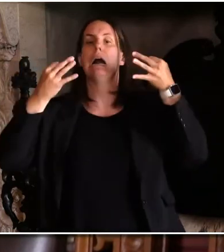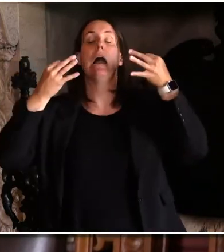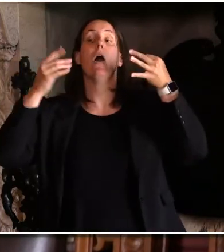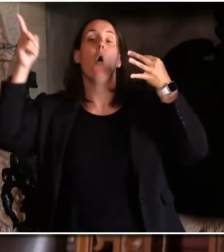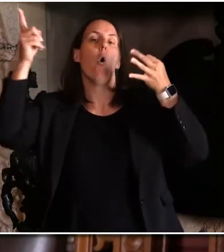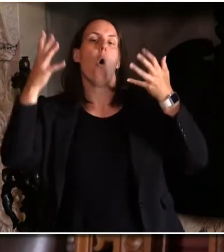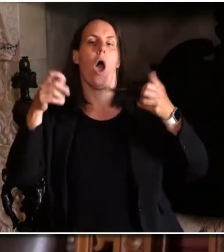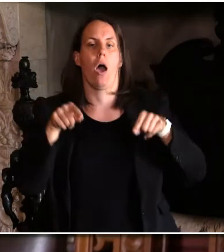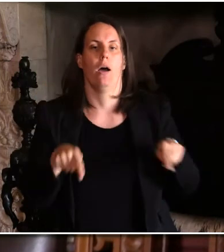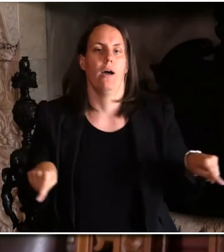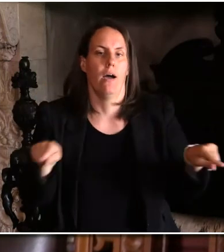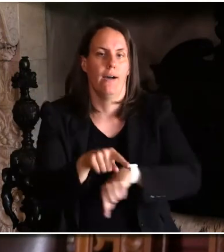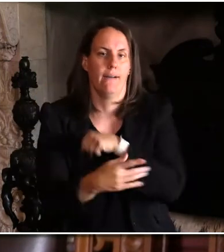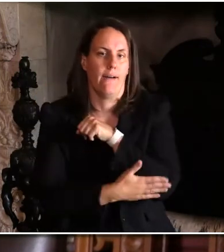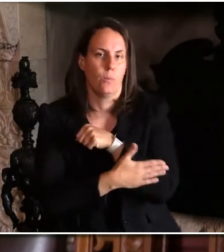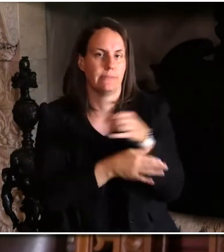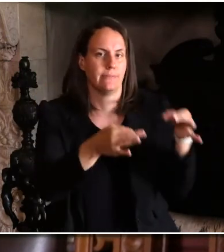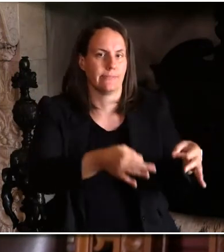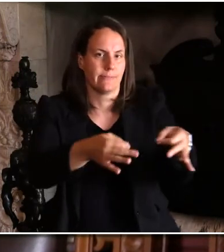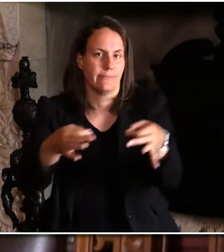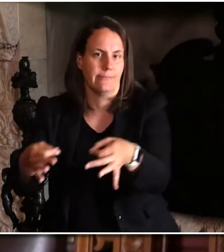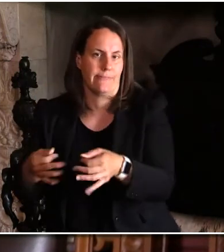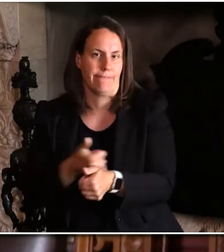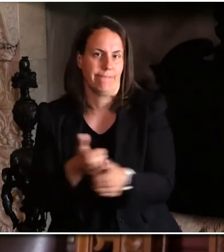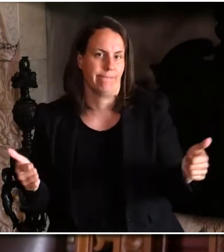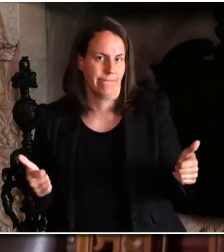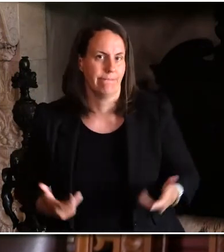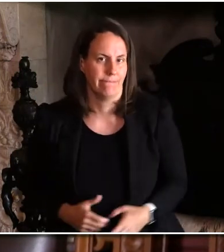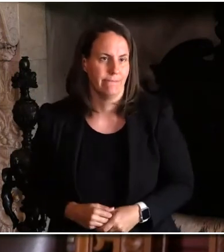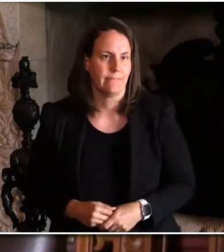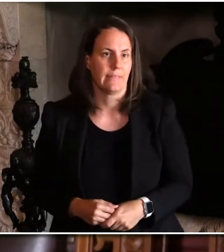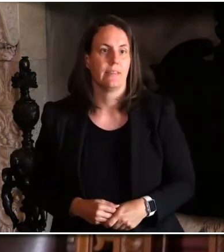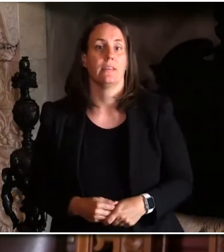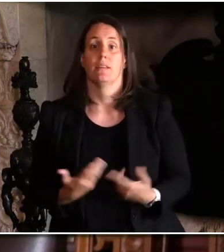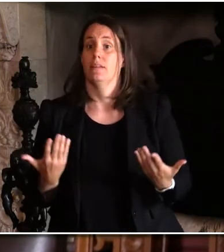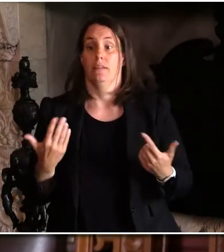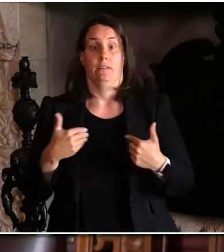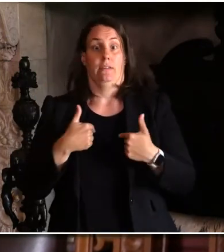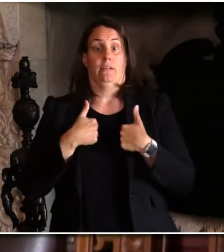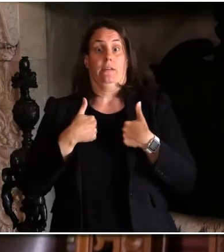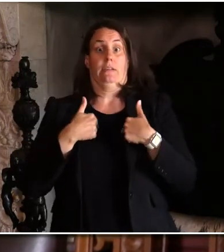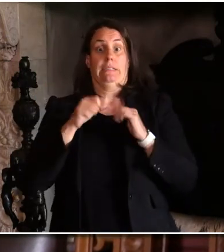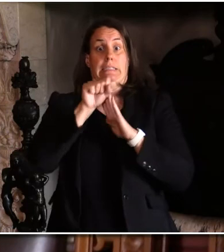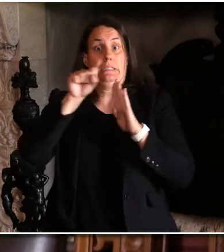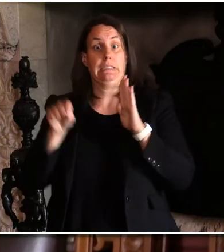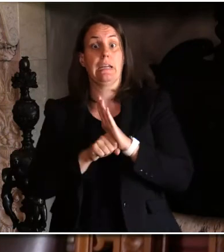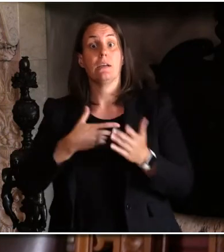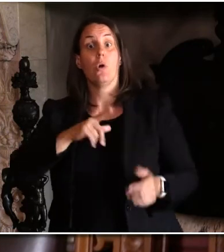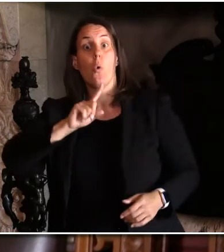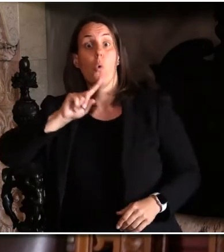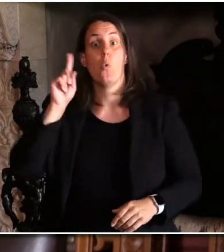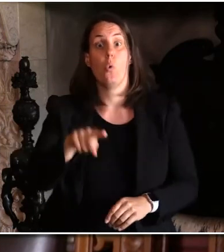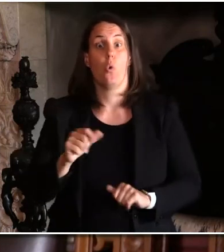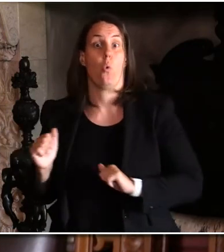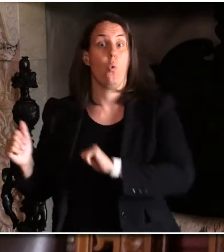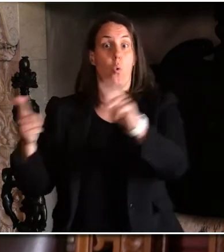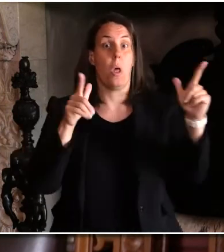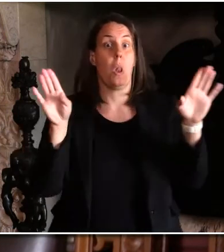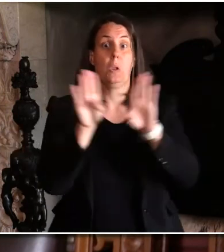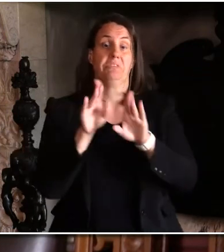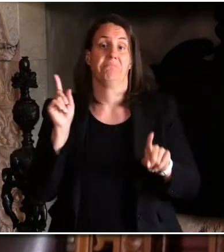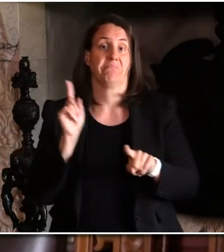could basically do nothing in response, and that any decisions by the state had to go through